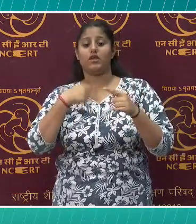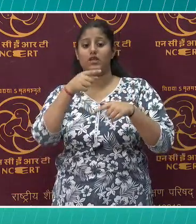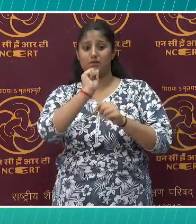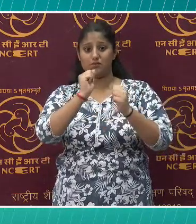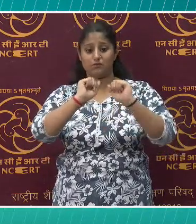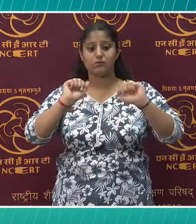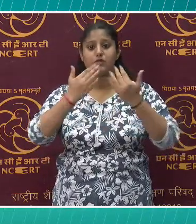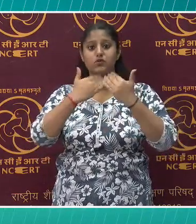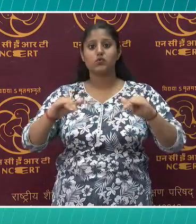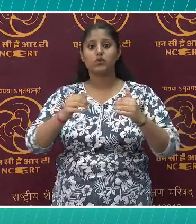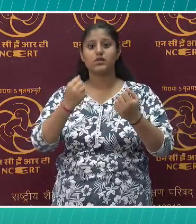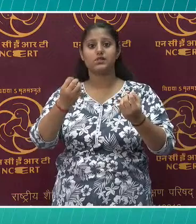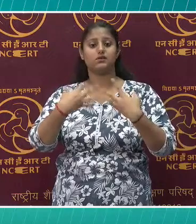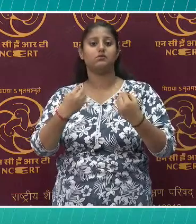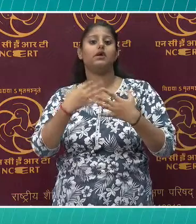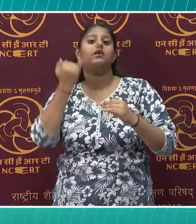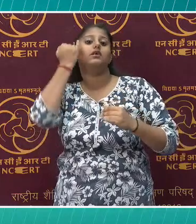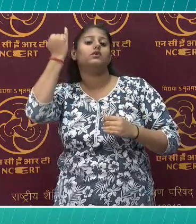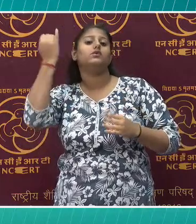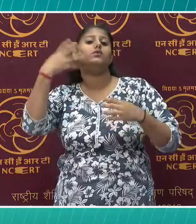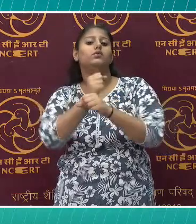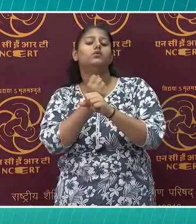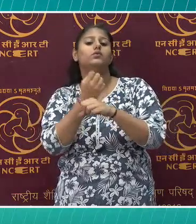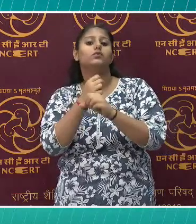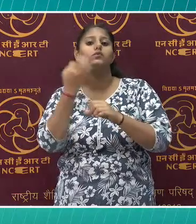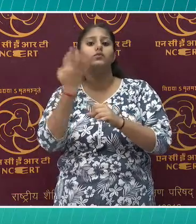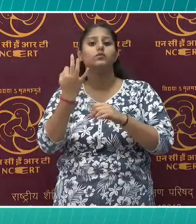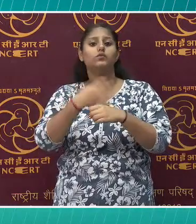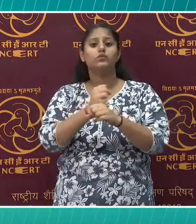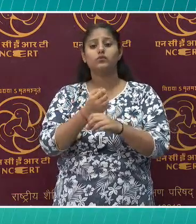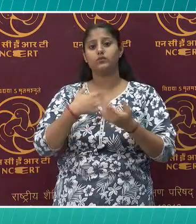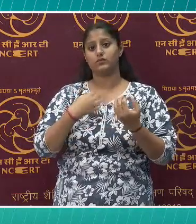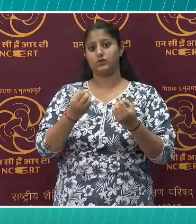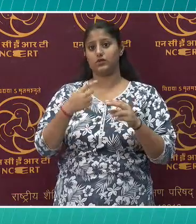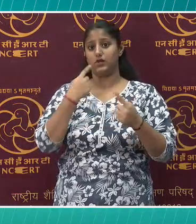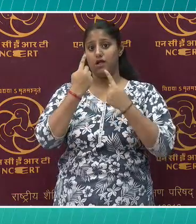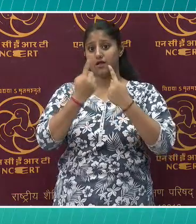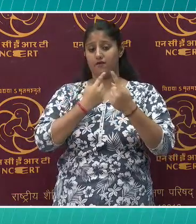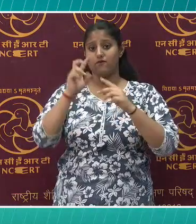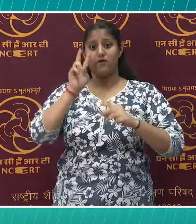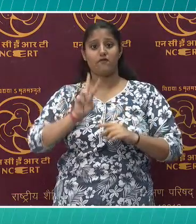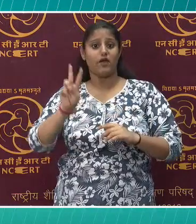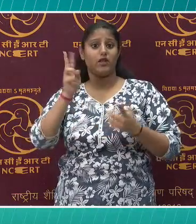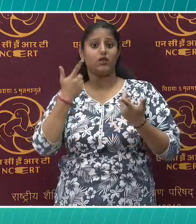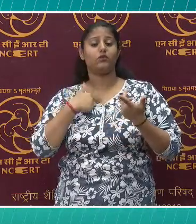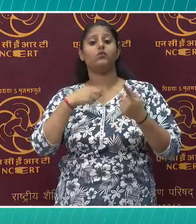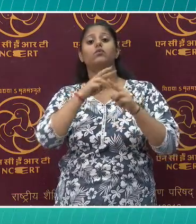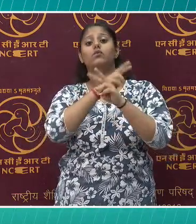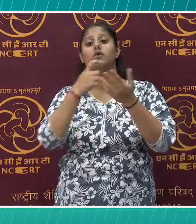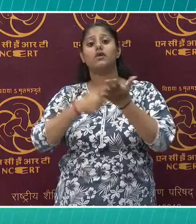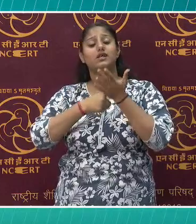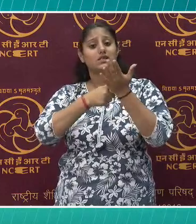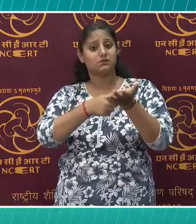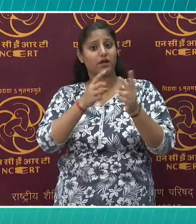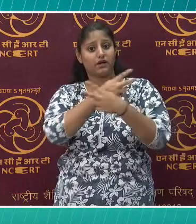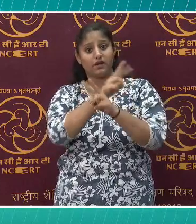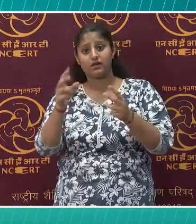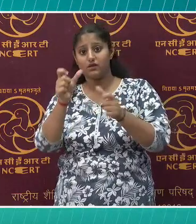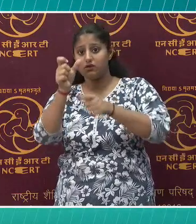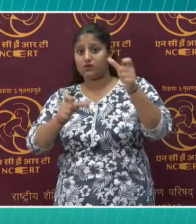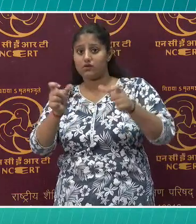ideas. The values in arts is, talking to each other, interacting to each other, respecting each other's